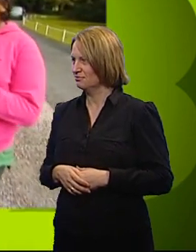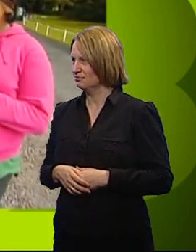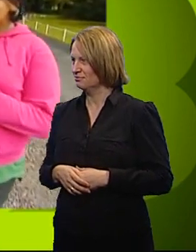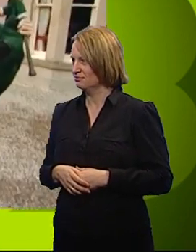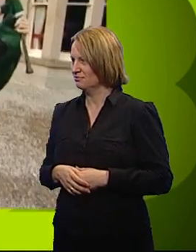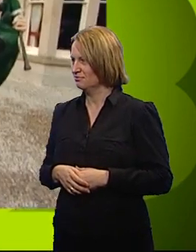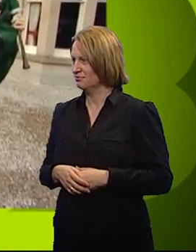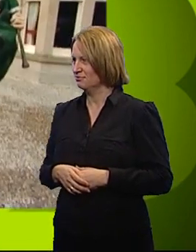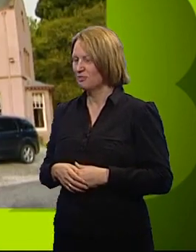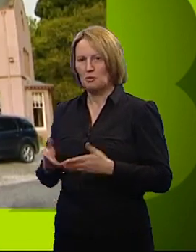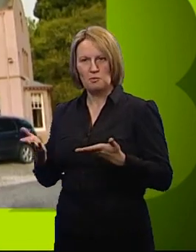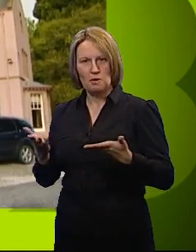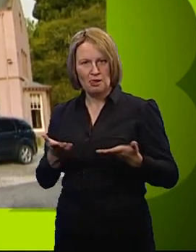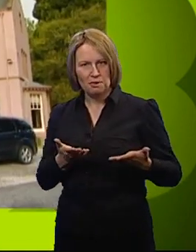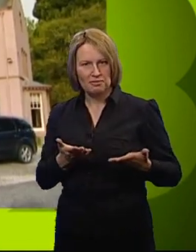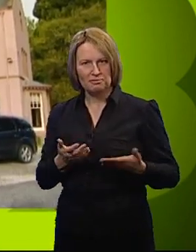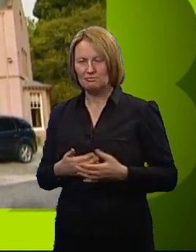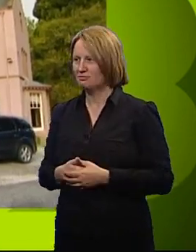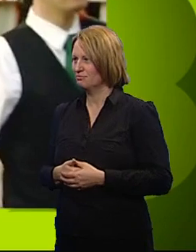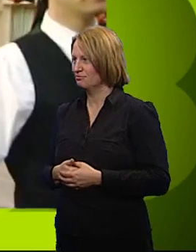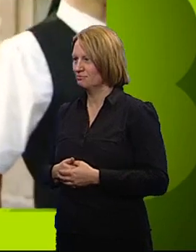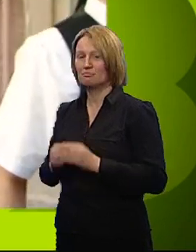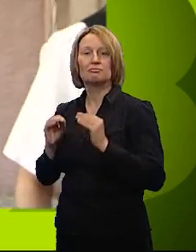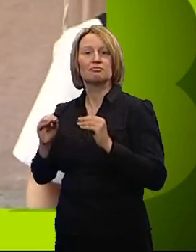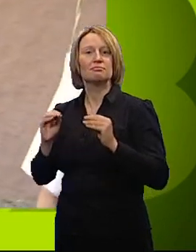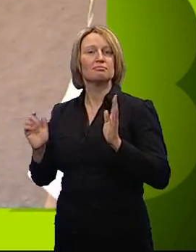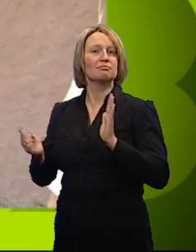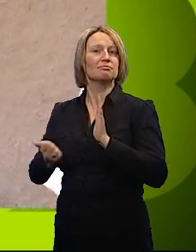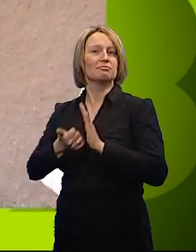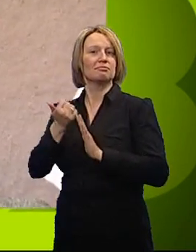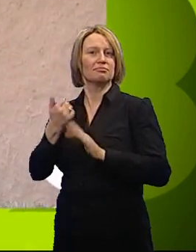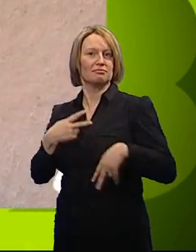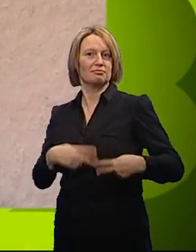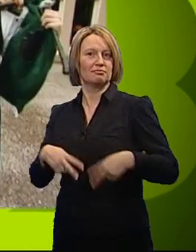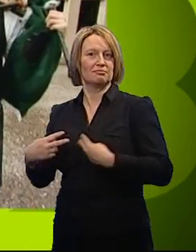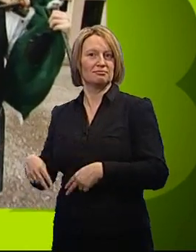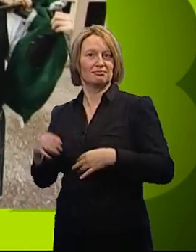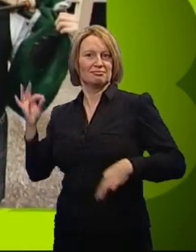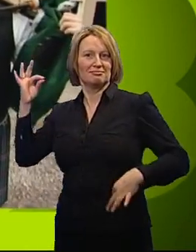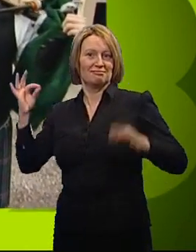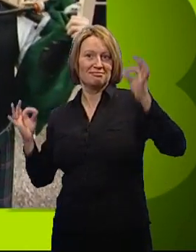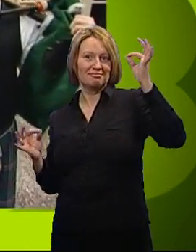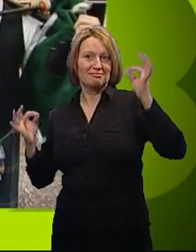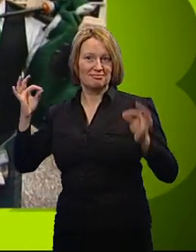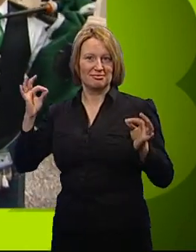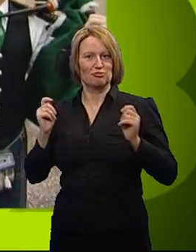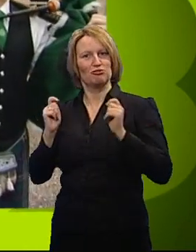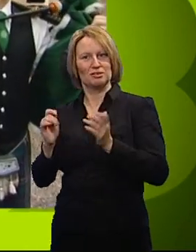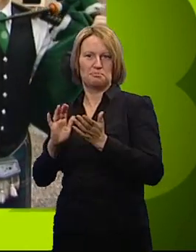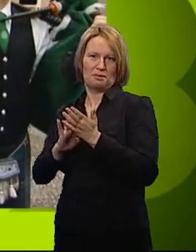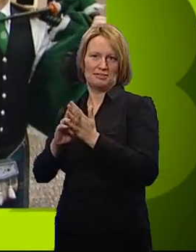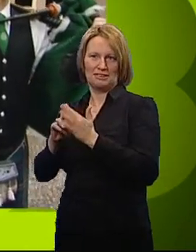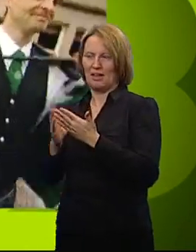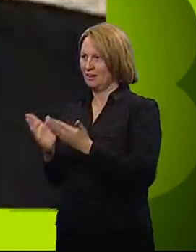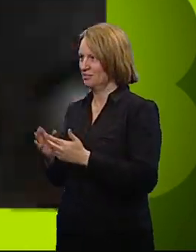Yay. Welcome, Sandhu family. We brought you here to have a Highland dancing masterclass. Before we get started, I have a special treat